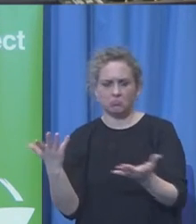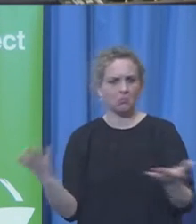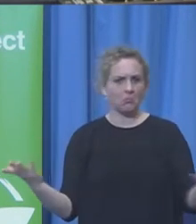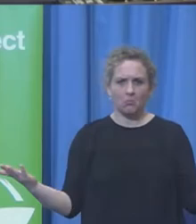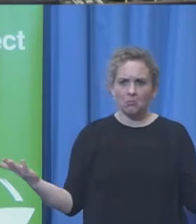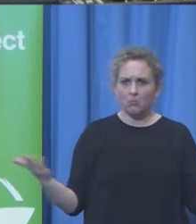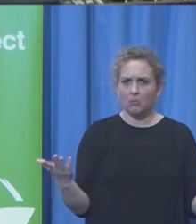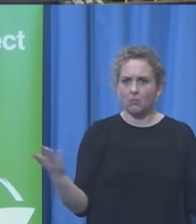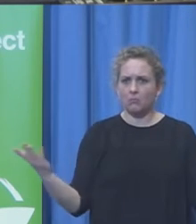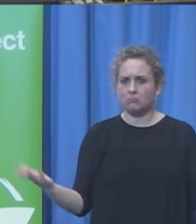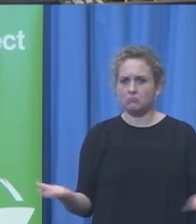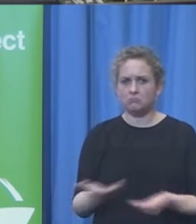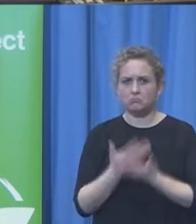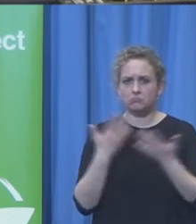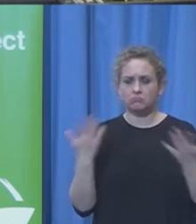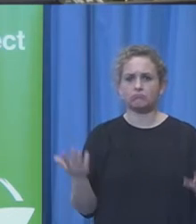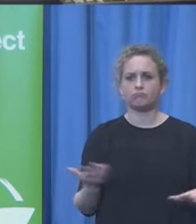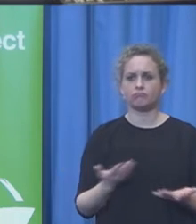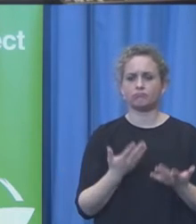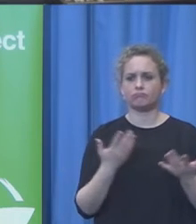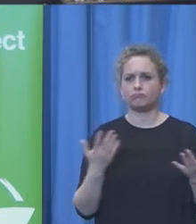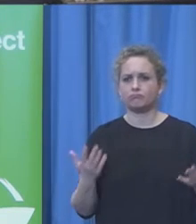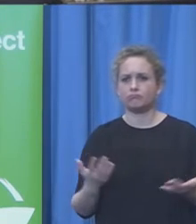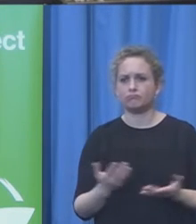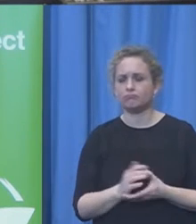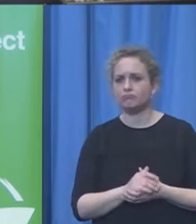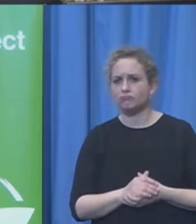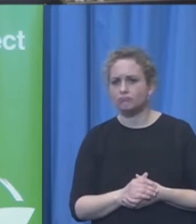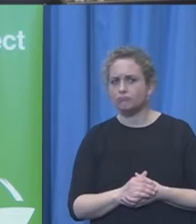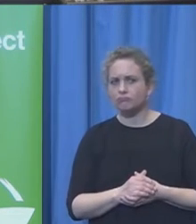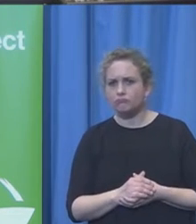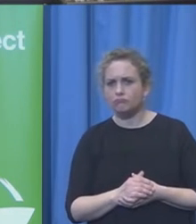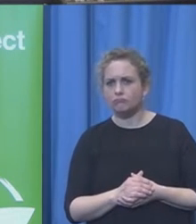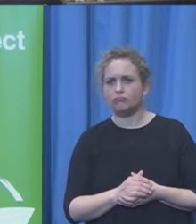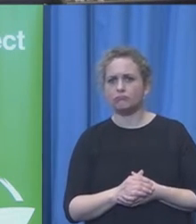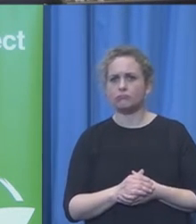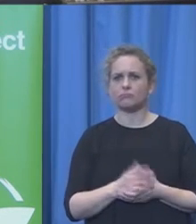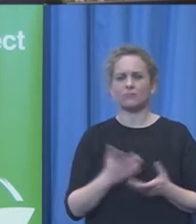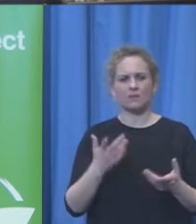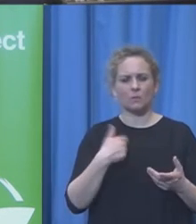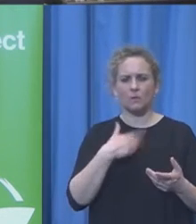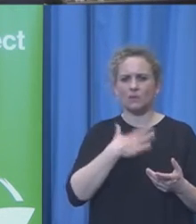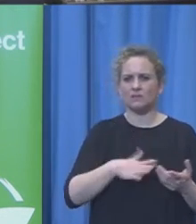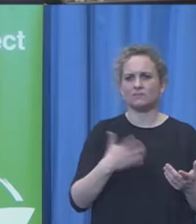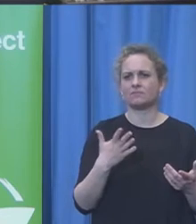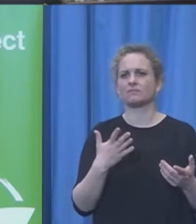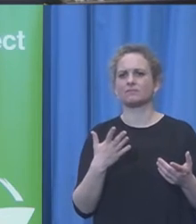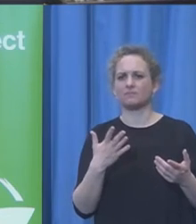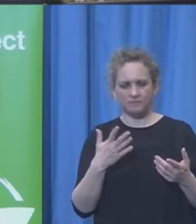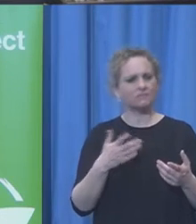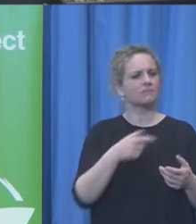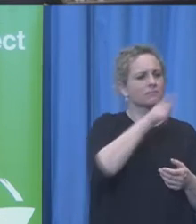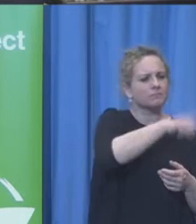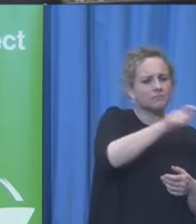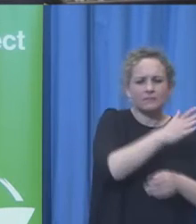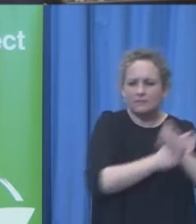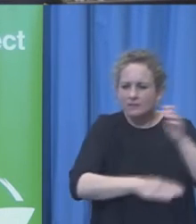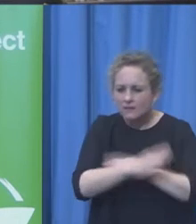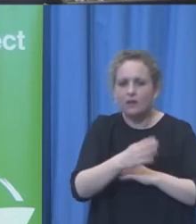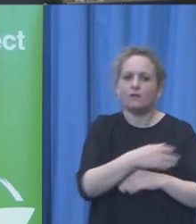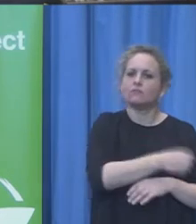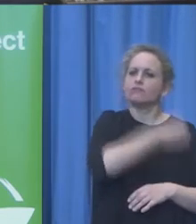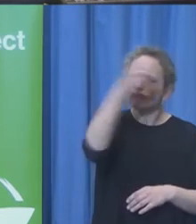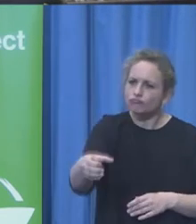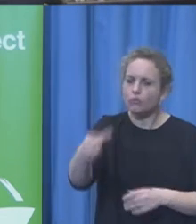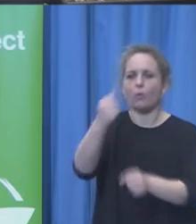sustainable. I mean, when the disabled people start to work, it took